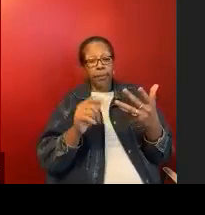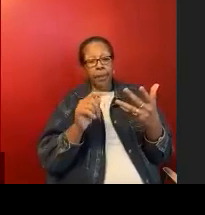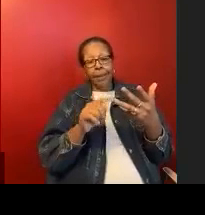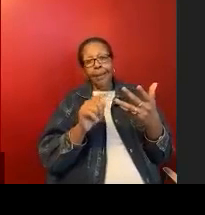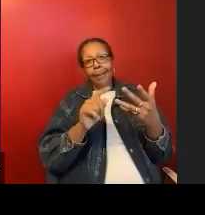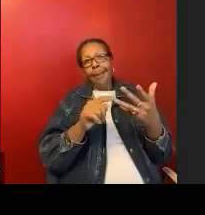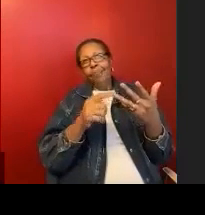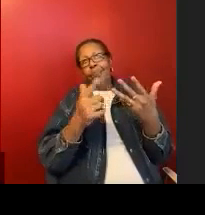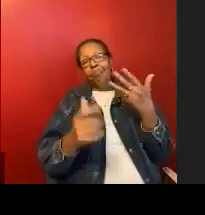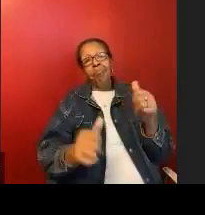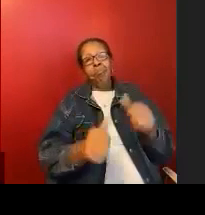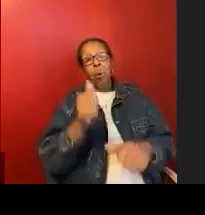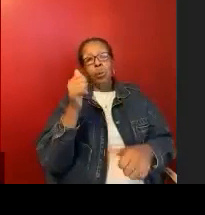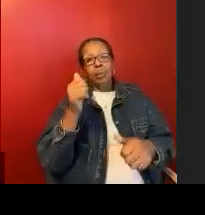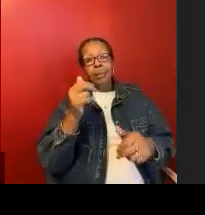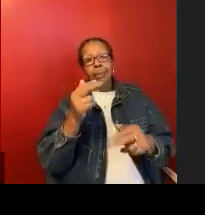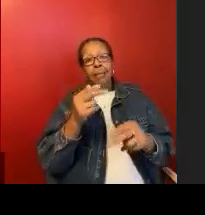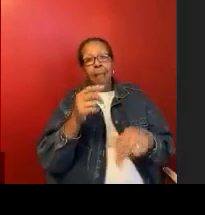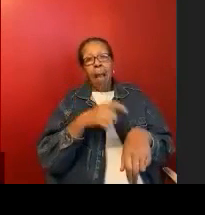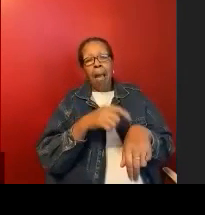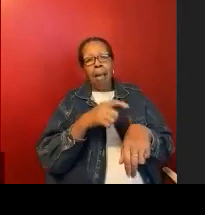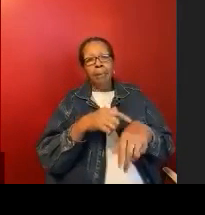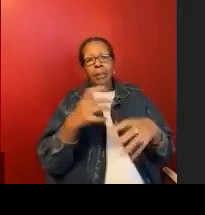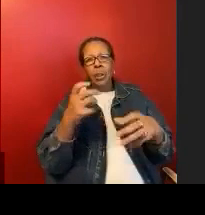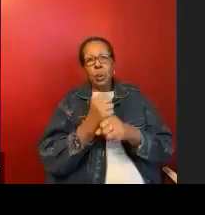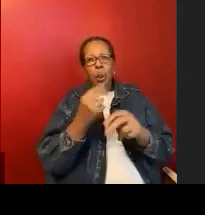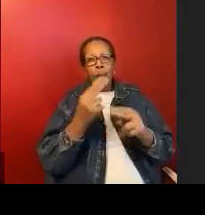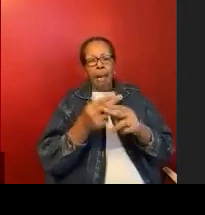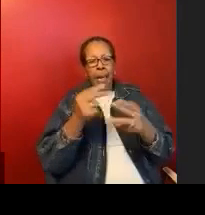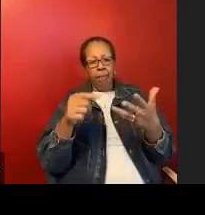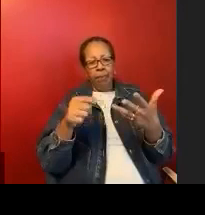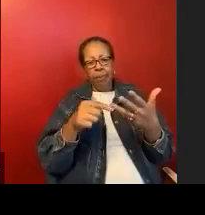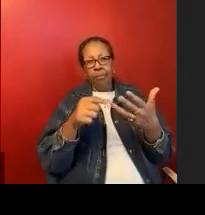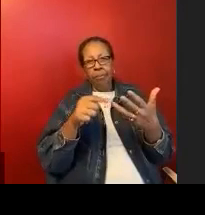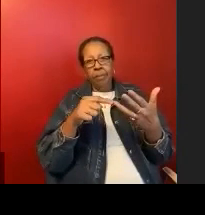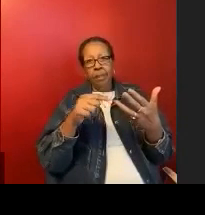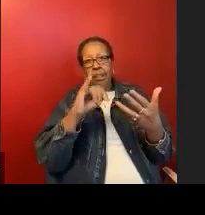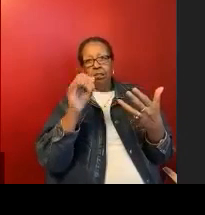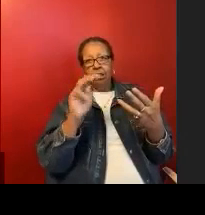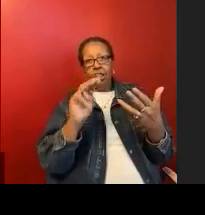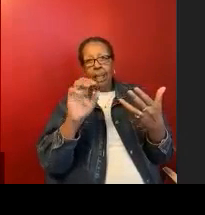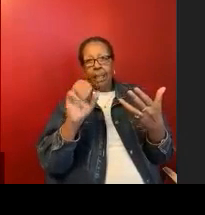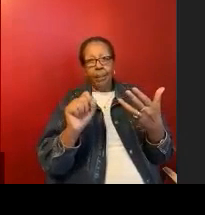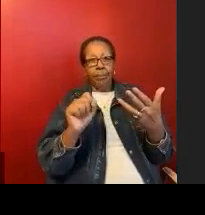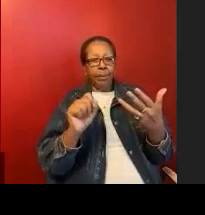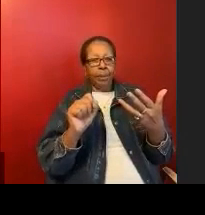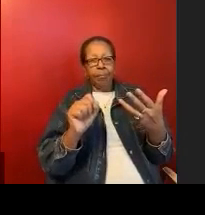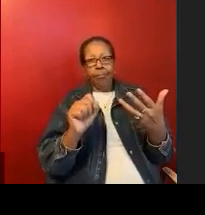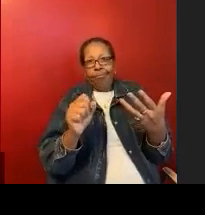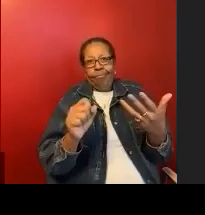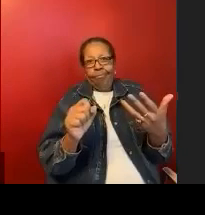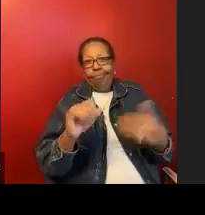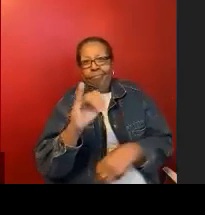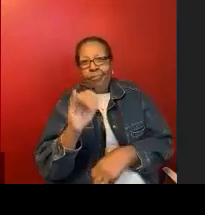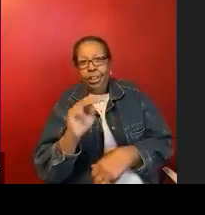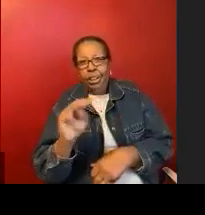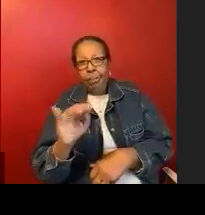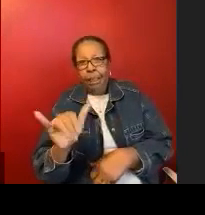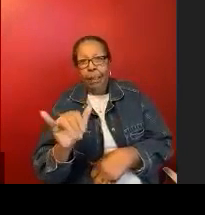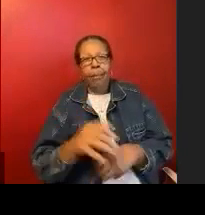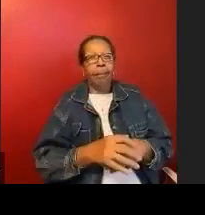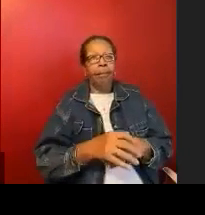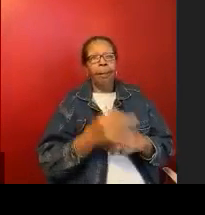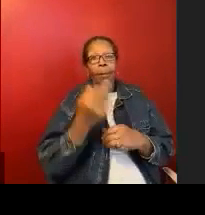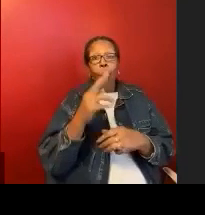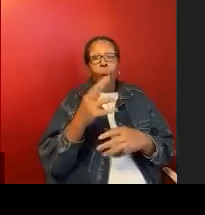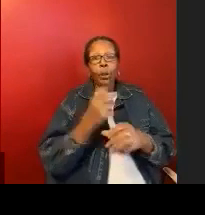what? Jimmy, yeah, Jimmy. Okay, and John might just be Johnny. And, you